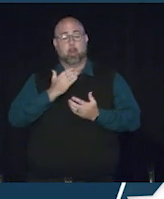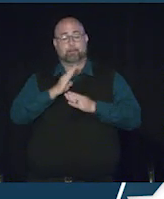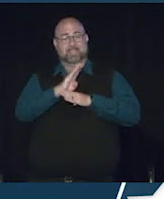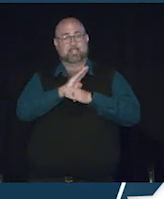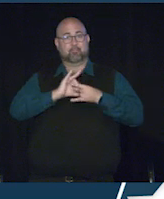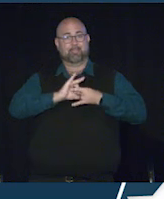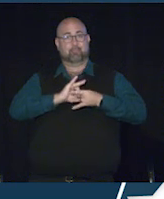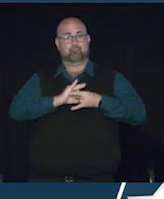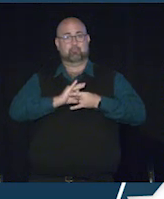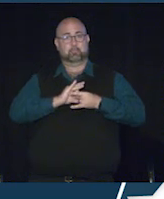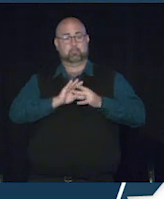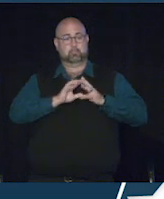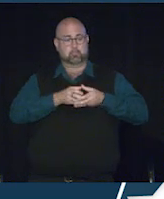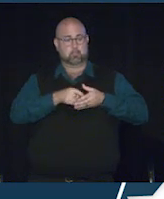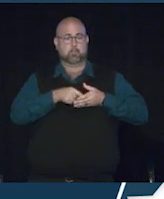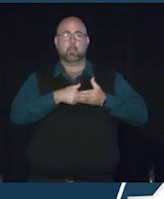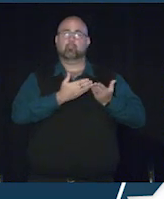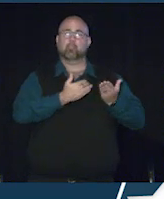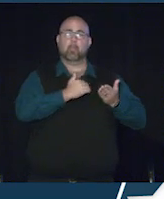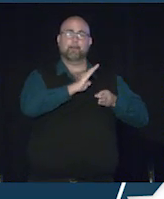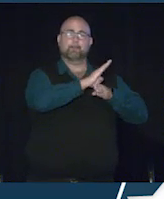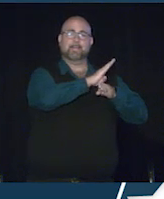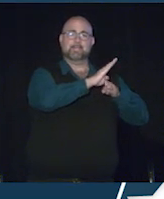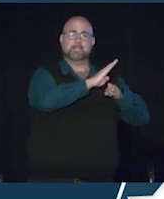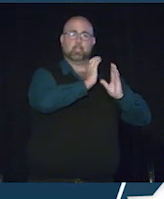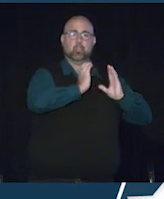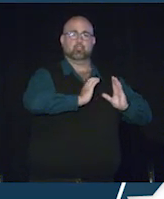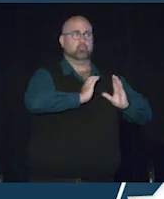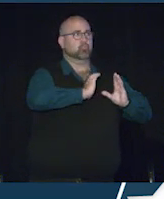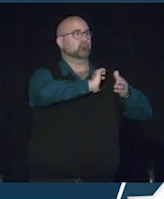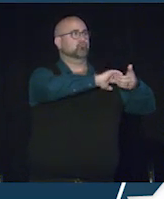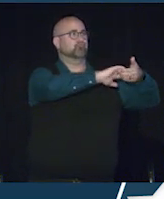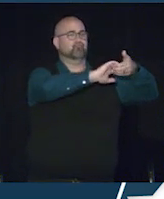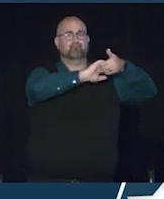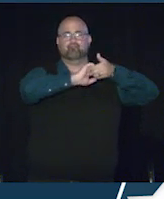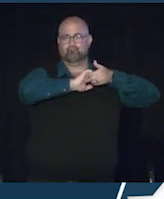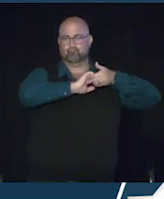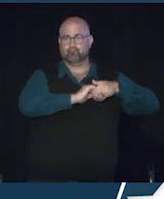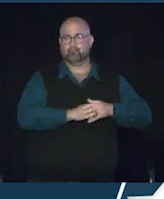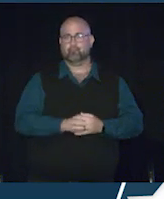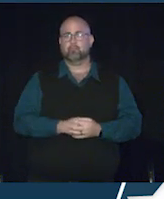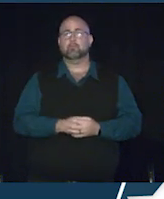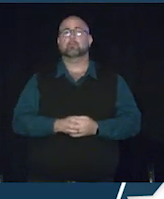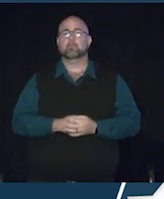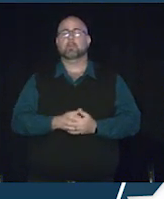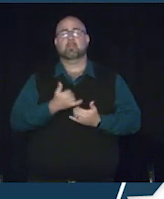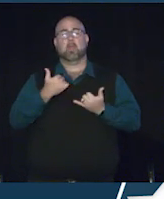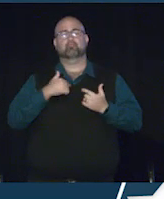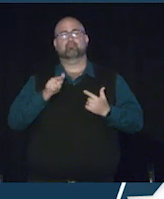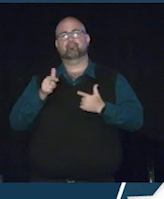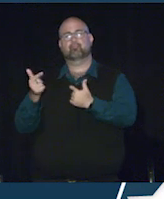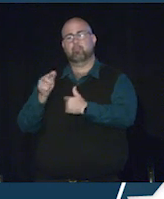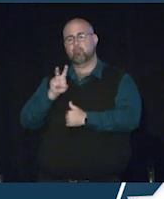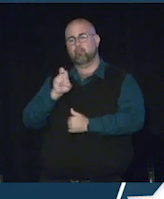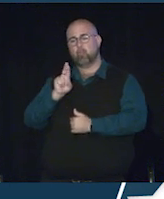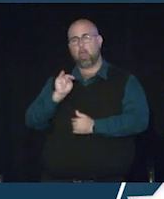unit serves our business customers. Now I'm going to hand it over to